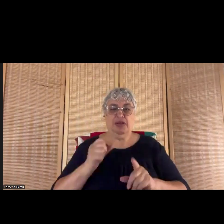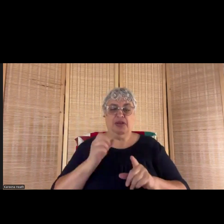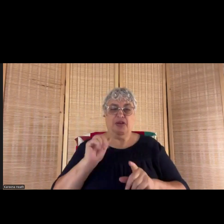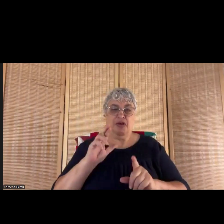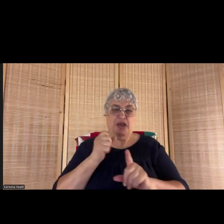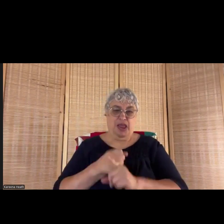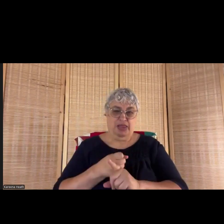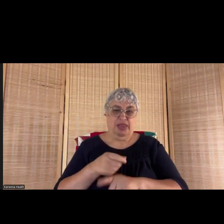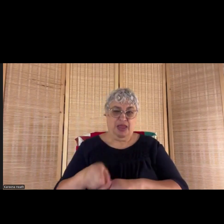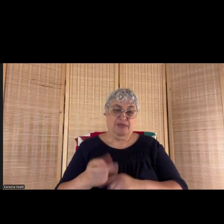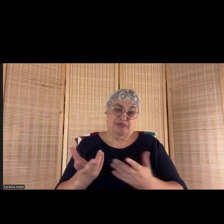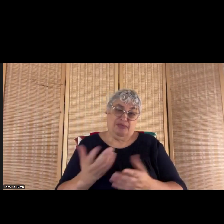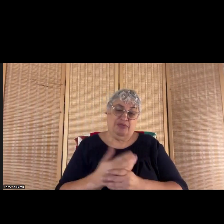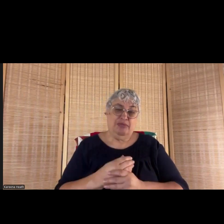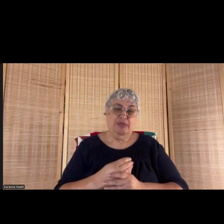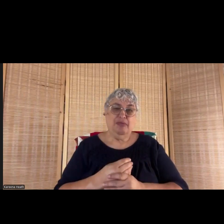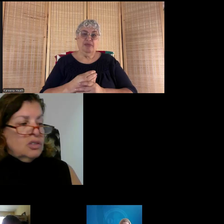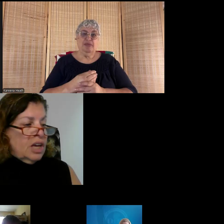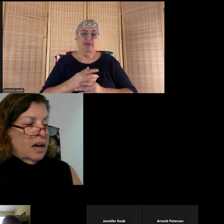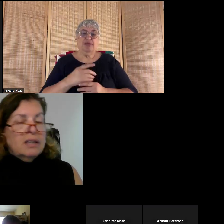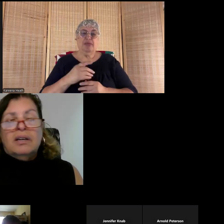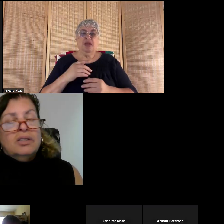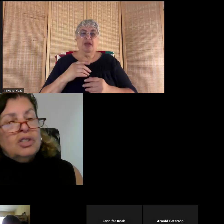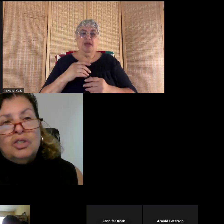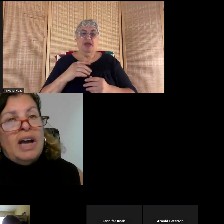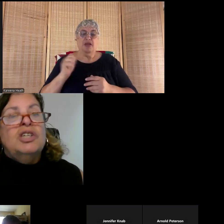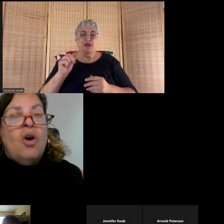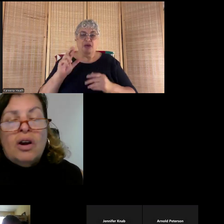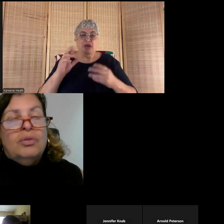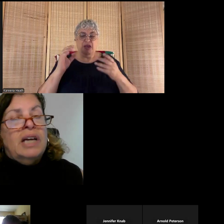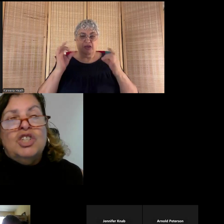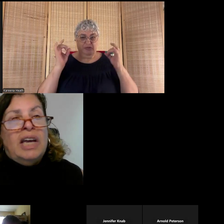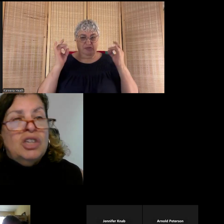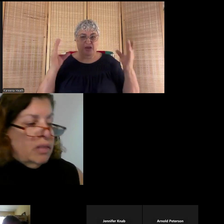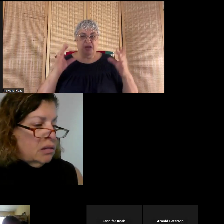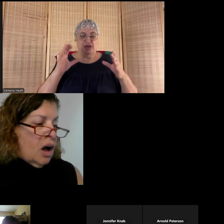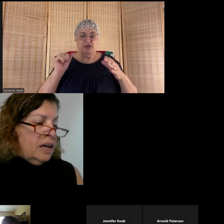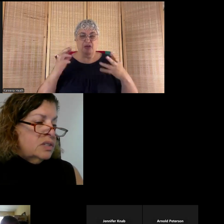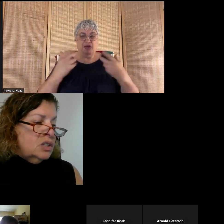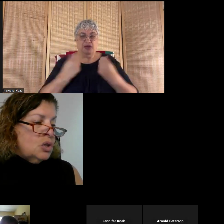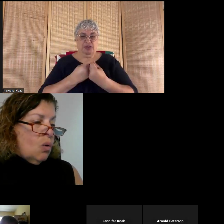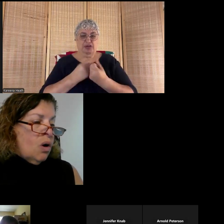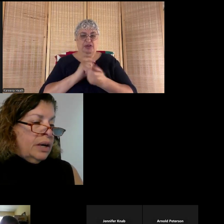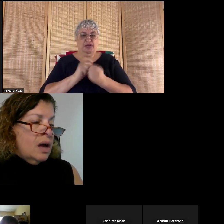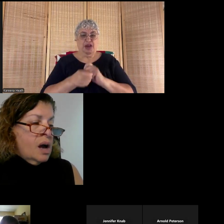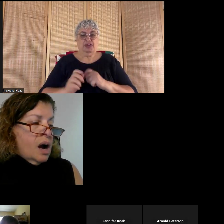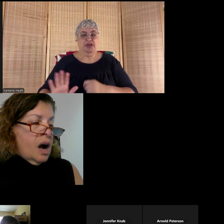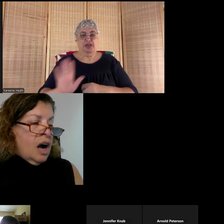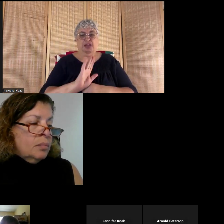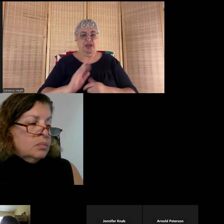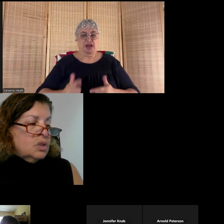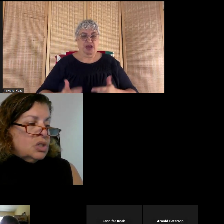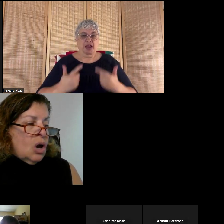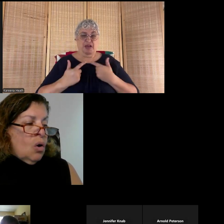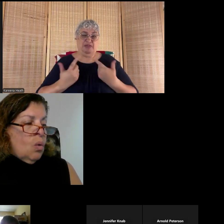car. Tragic car accident, tragic car crash, changing their lives, and so on.